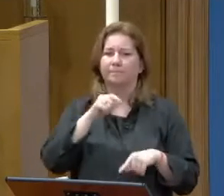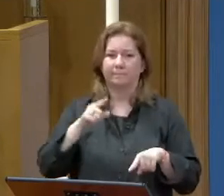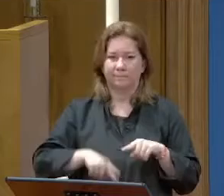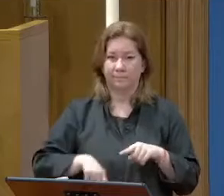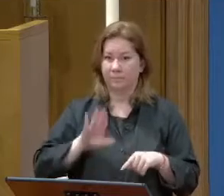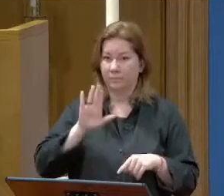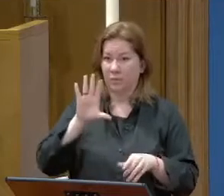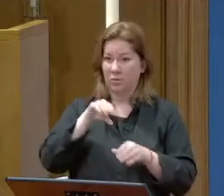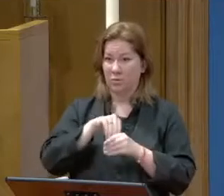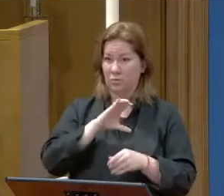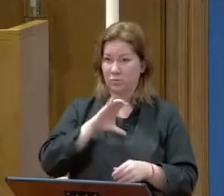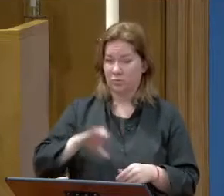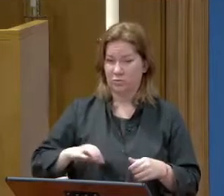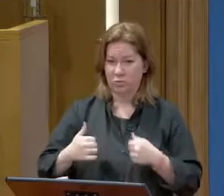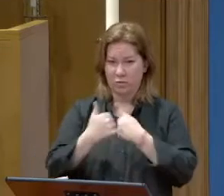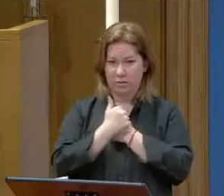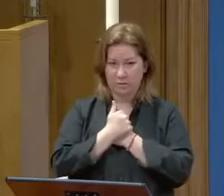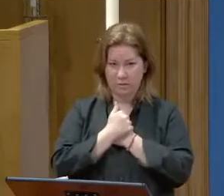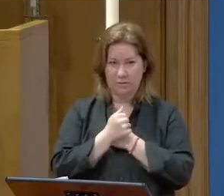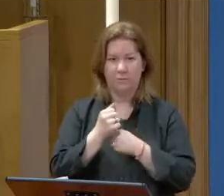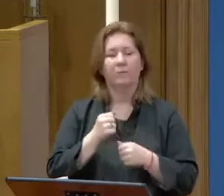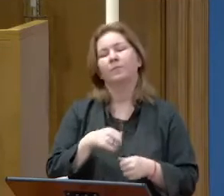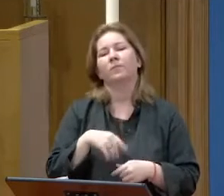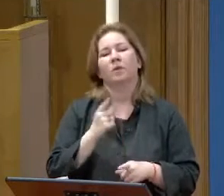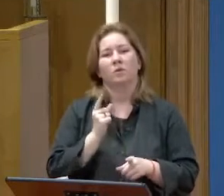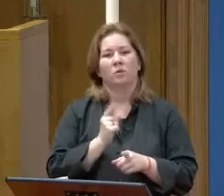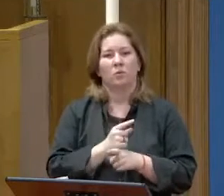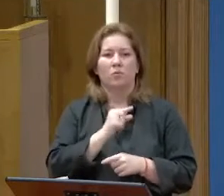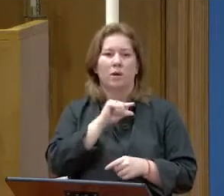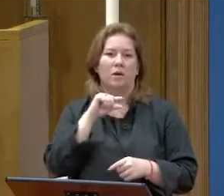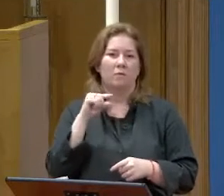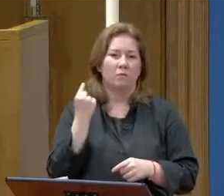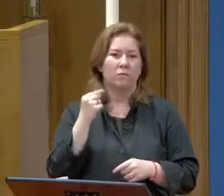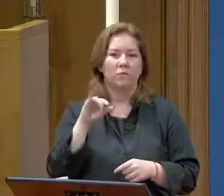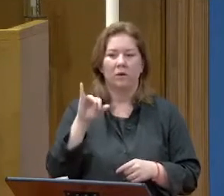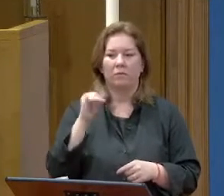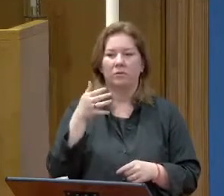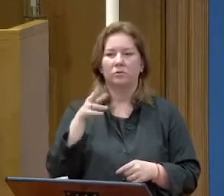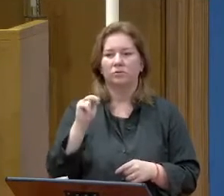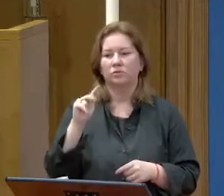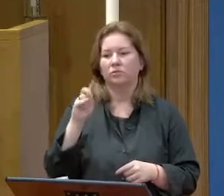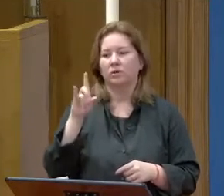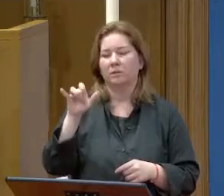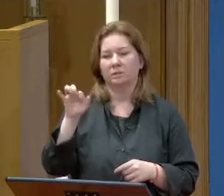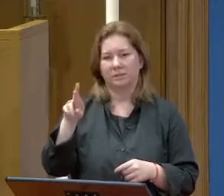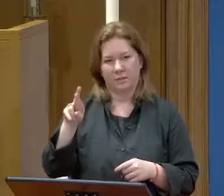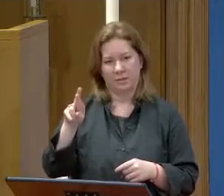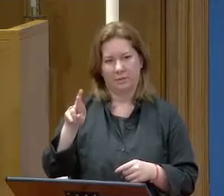Yours in Christ's love, the Right Reverend John Harvey Taylor, 7th Bishop of Los Angeles.